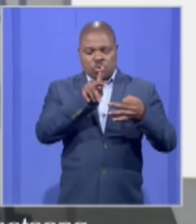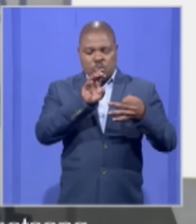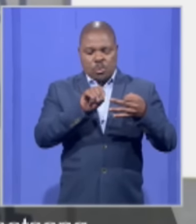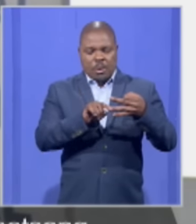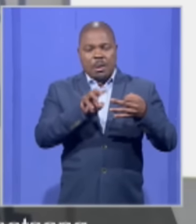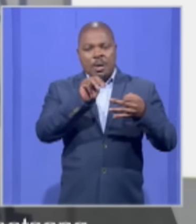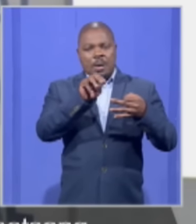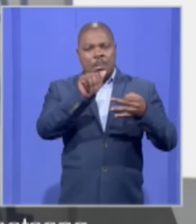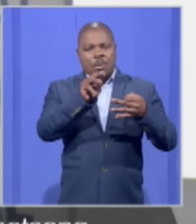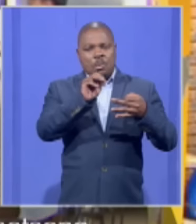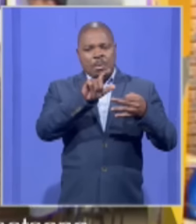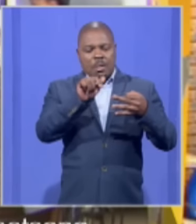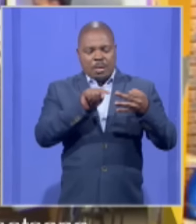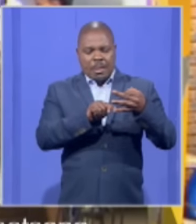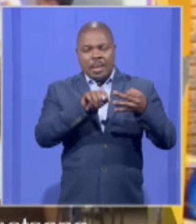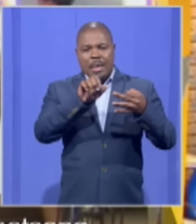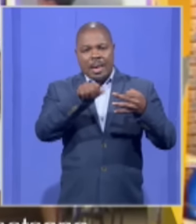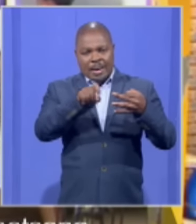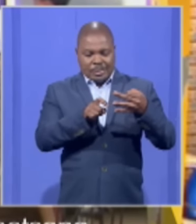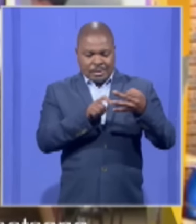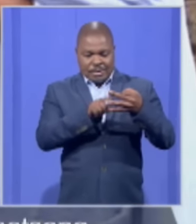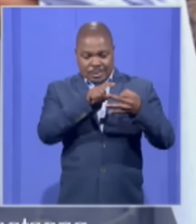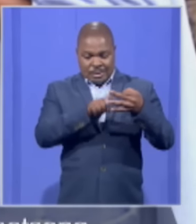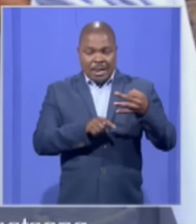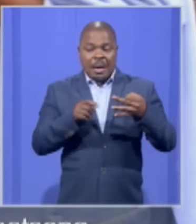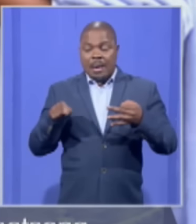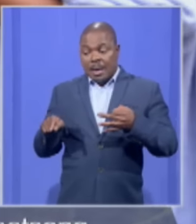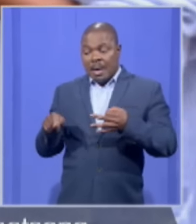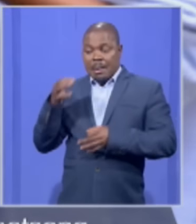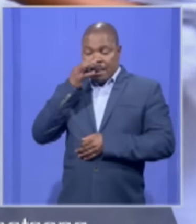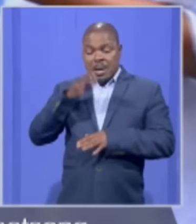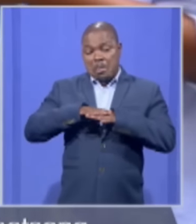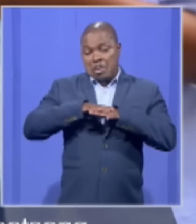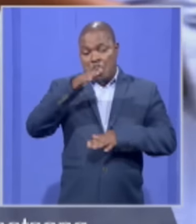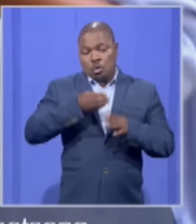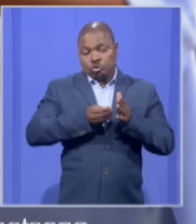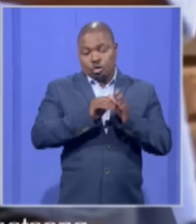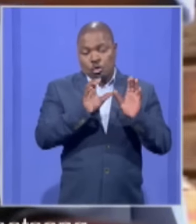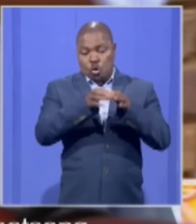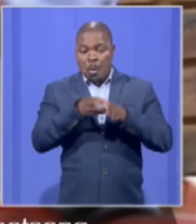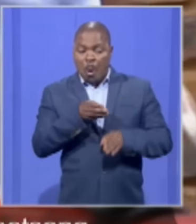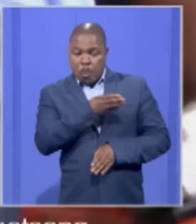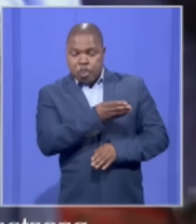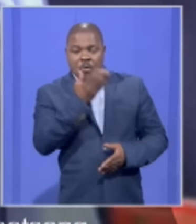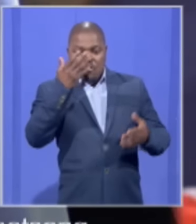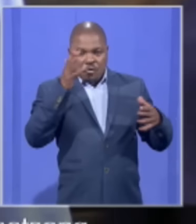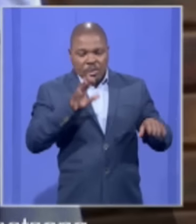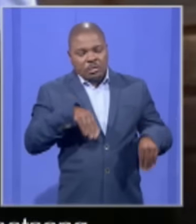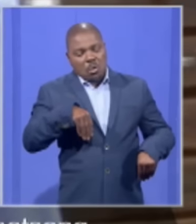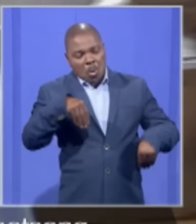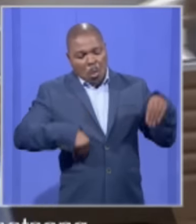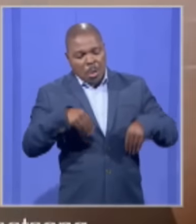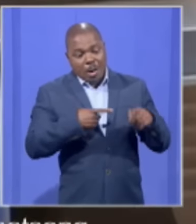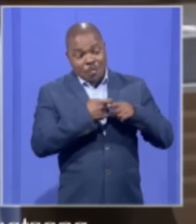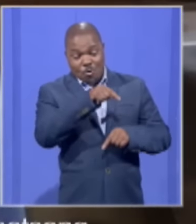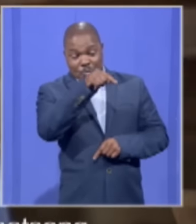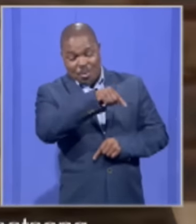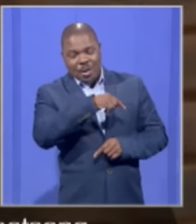Maumela le X. Mme ga ba kgapelo thoko kgonagalo ya digongwana tse dingwe gape tse di iponetseng masimo kwa bookelong